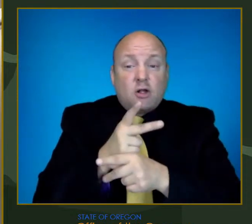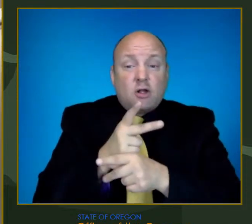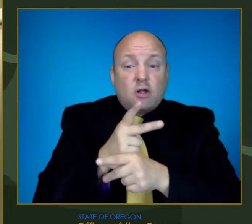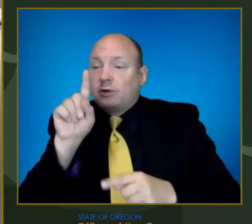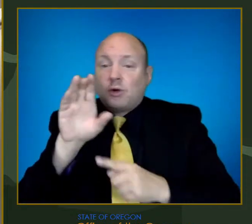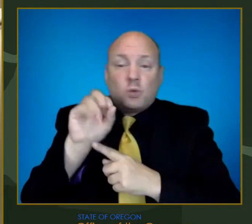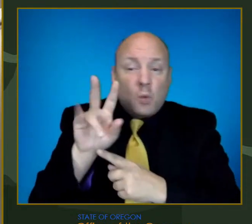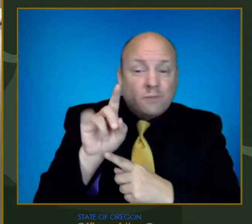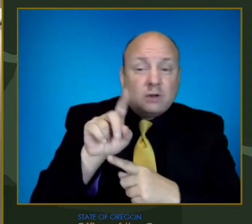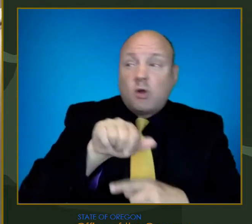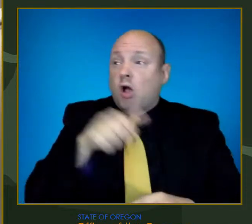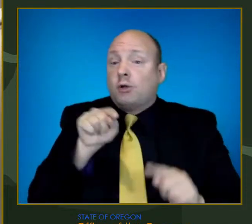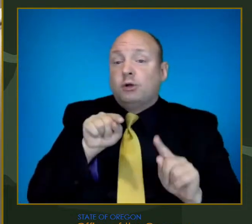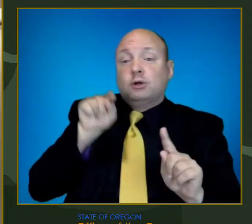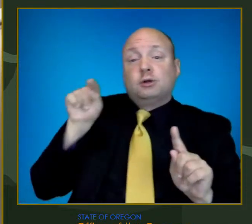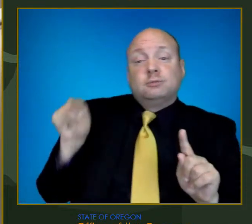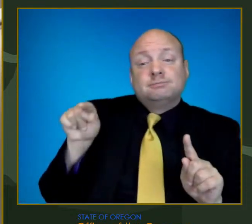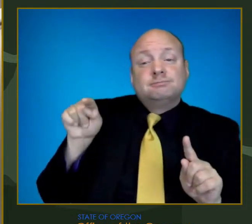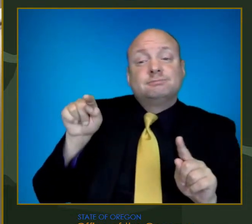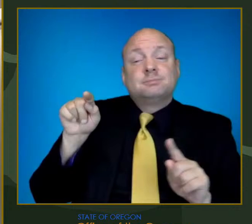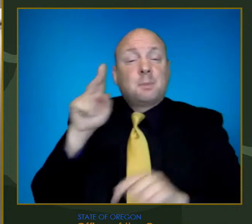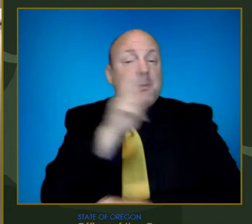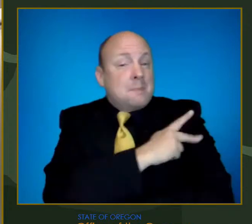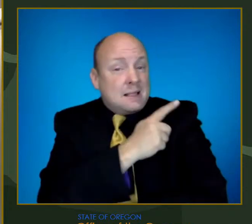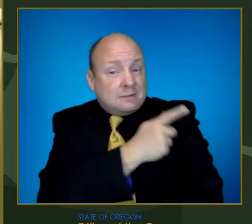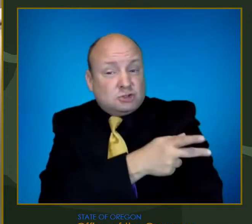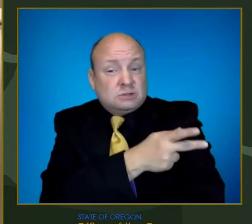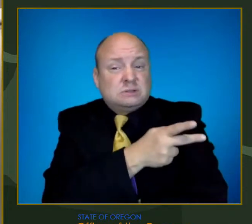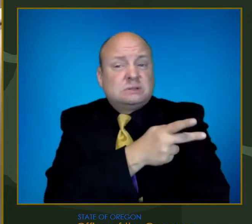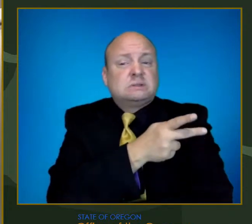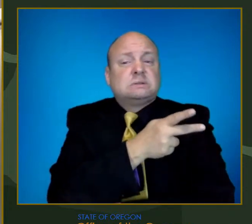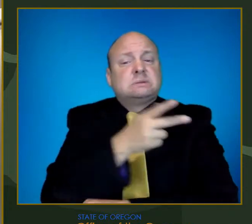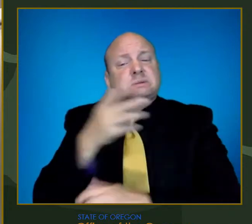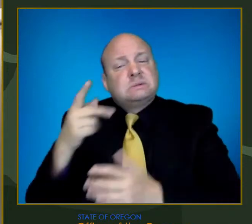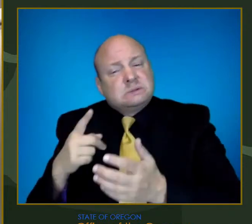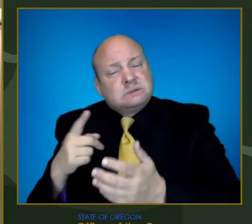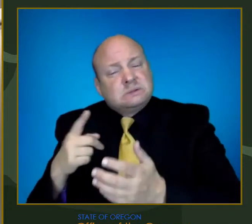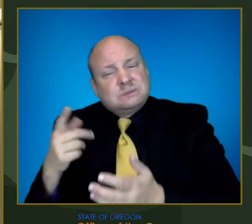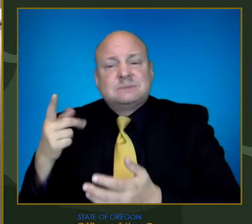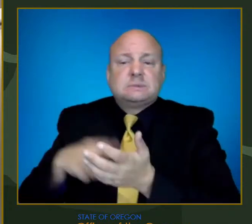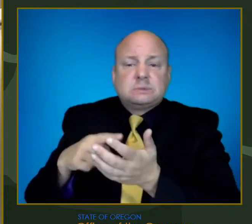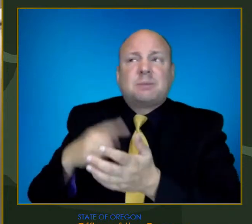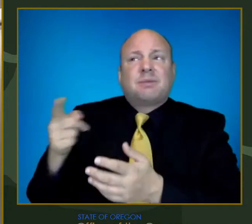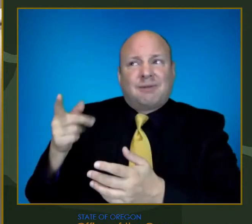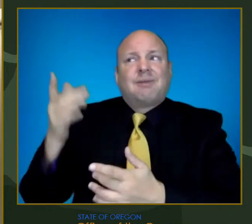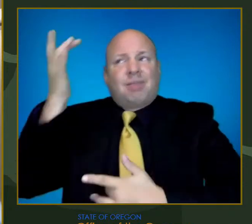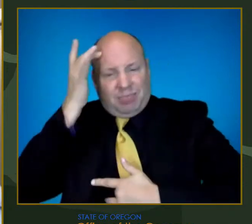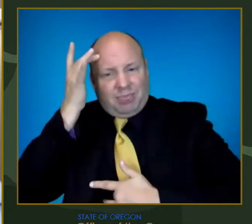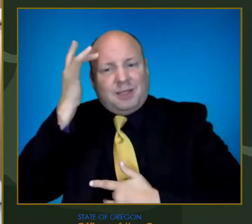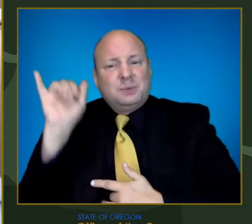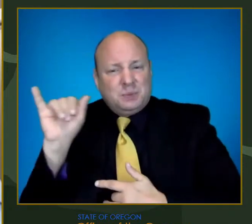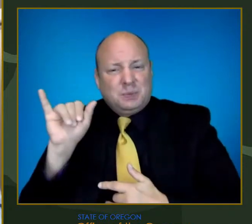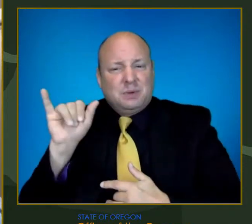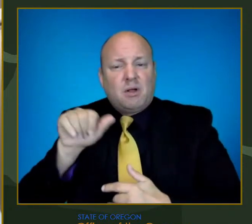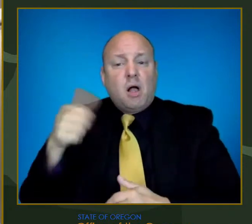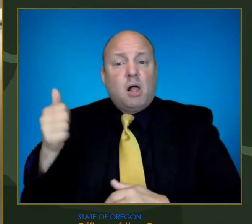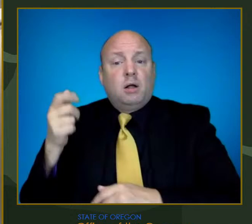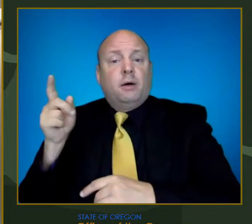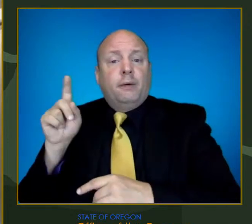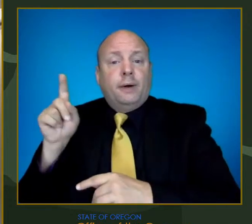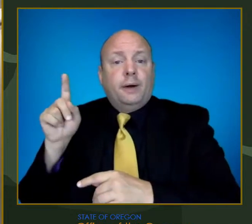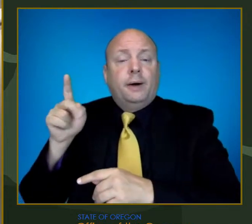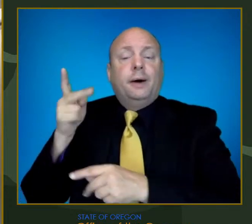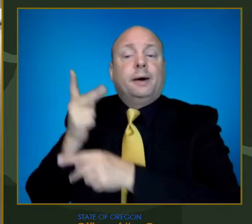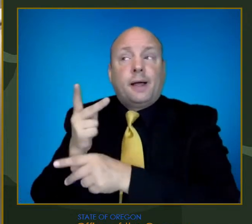than prior to the pandemic. Sometimes, in many cases, due to delay in care that, as mentioned, has